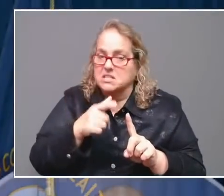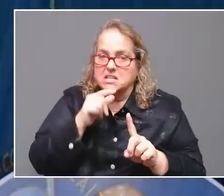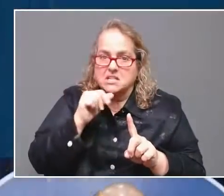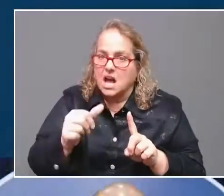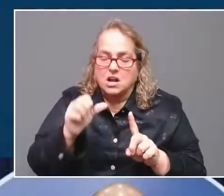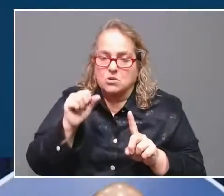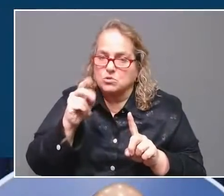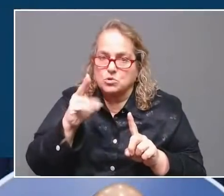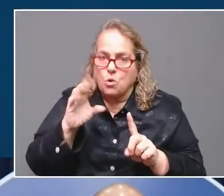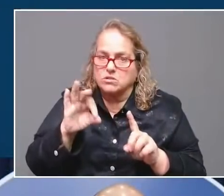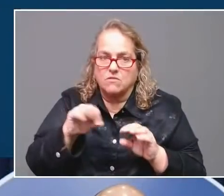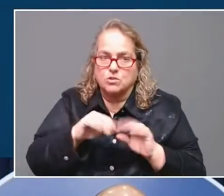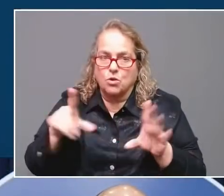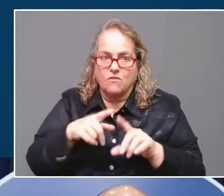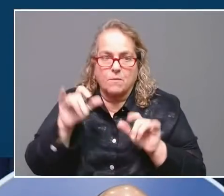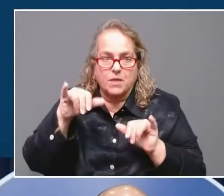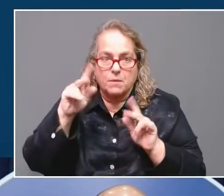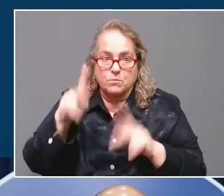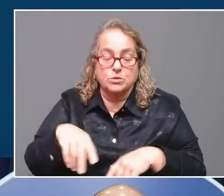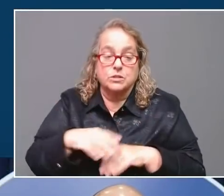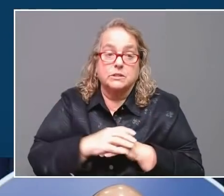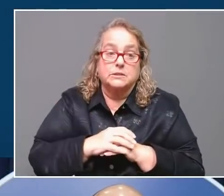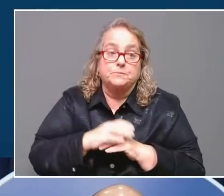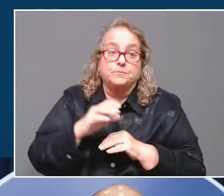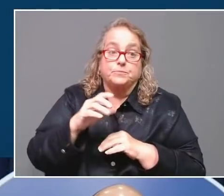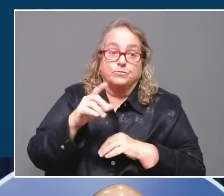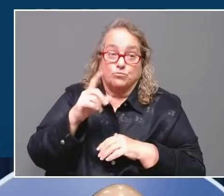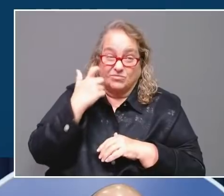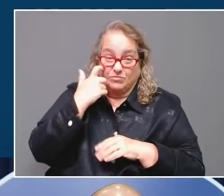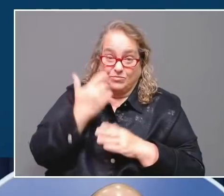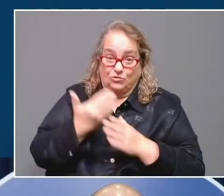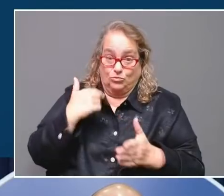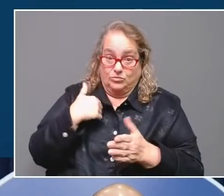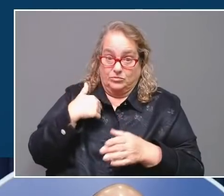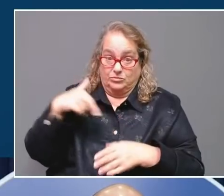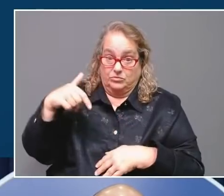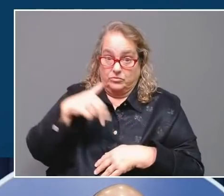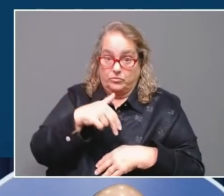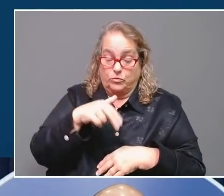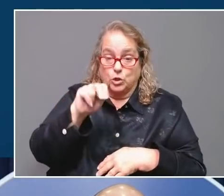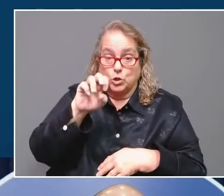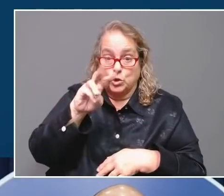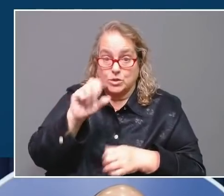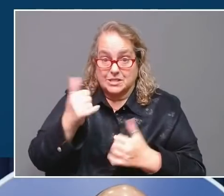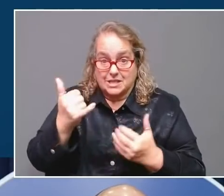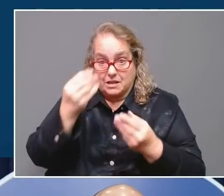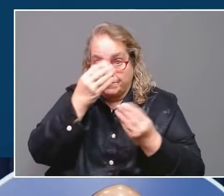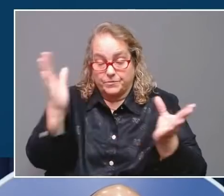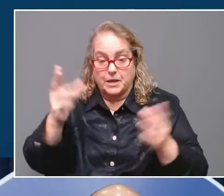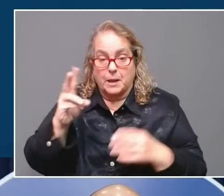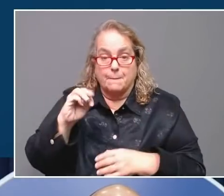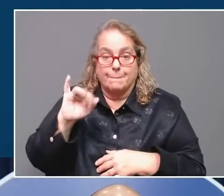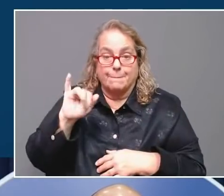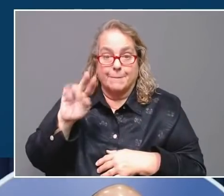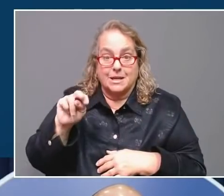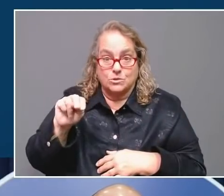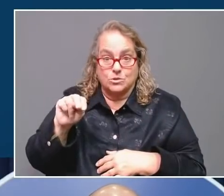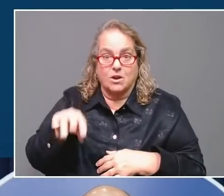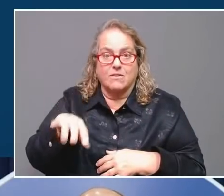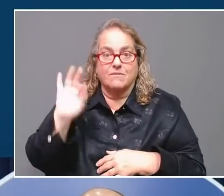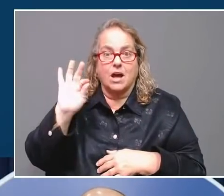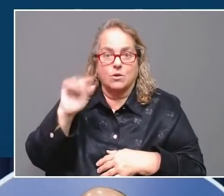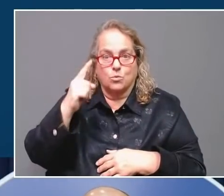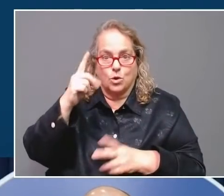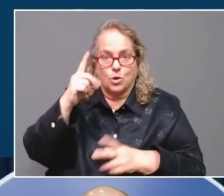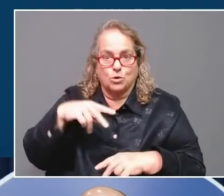individual. Just before I got up here, apparently the news is reporting now in Minnesota, they may have found a traveler who had